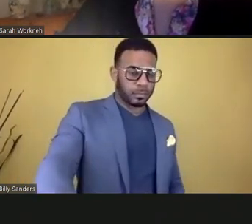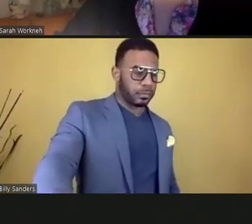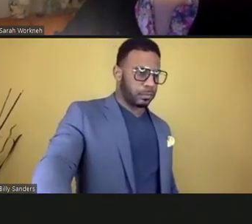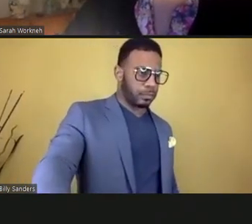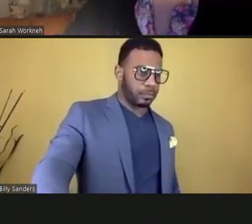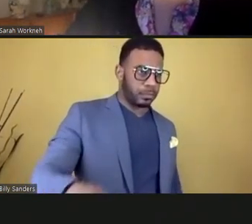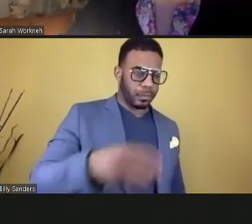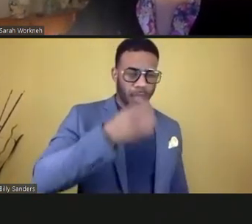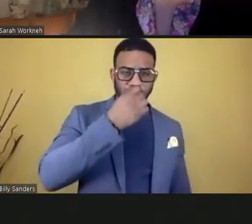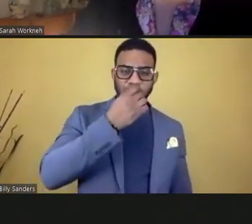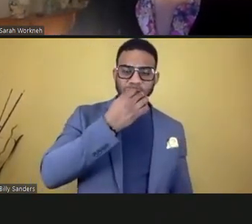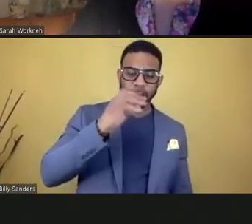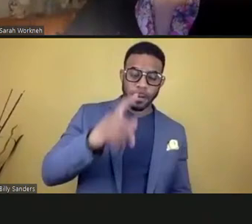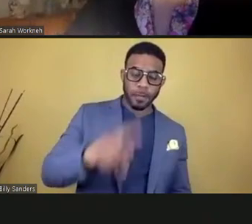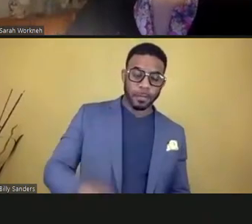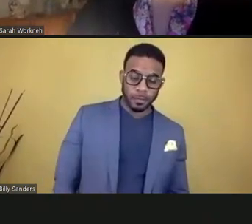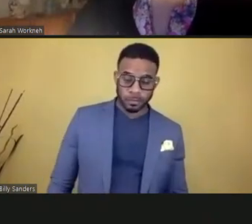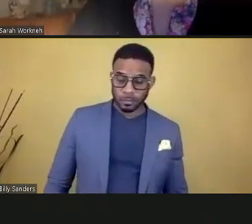So